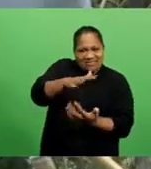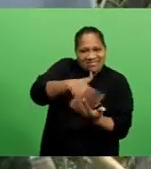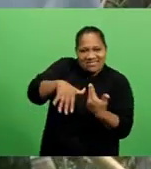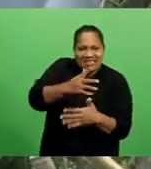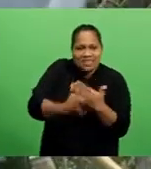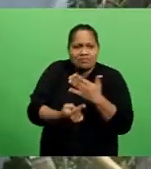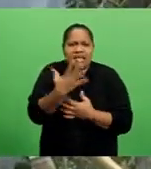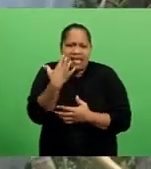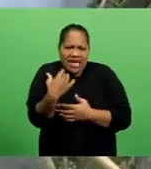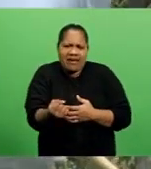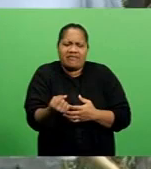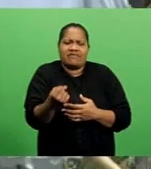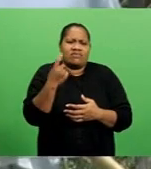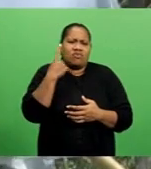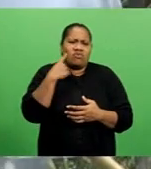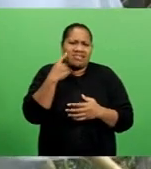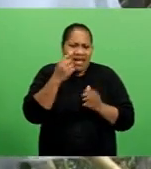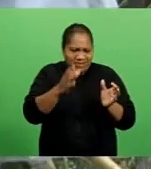damages to water sources,